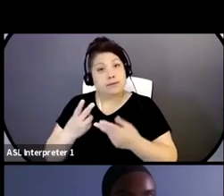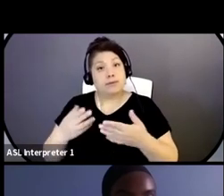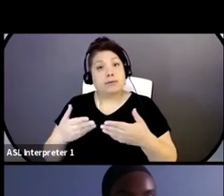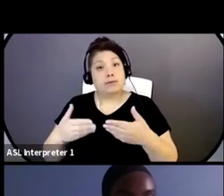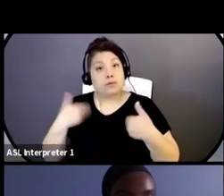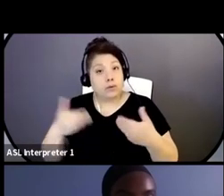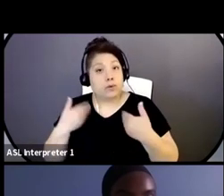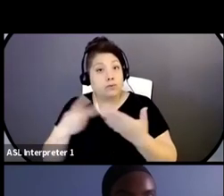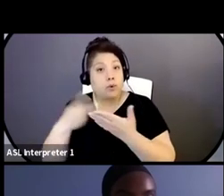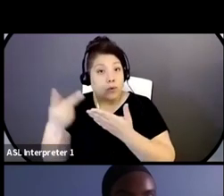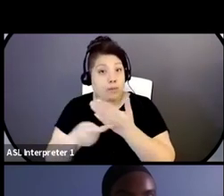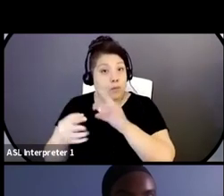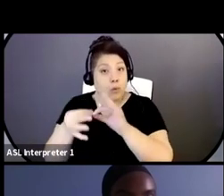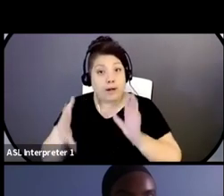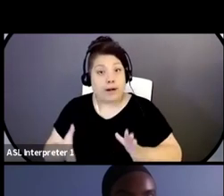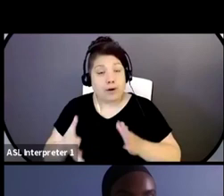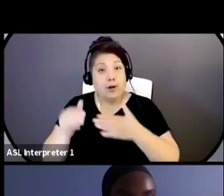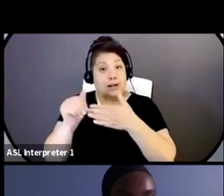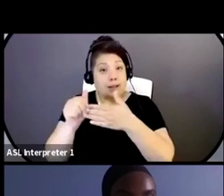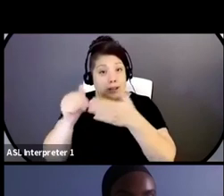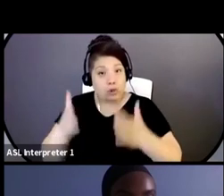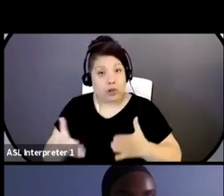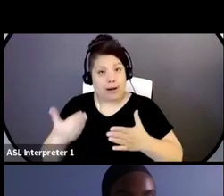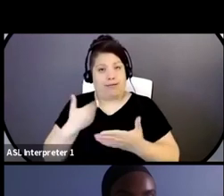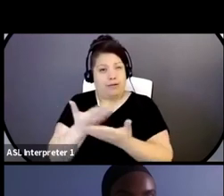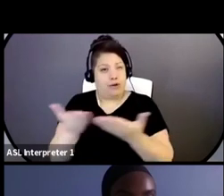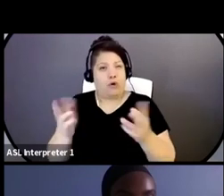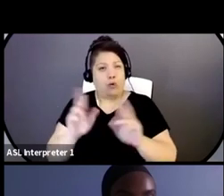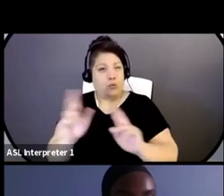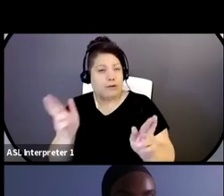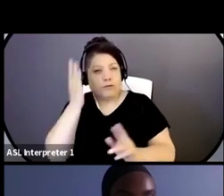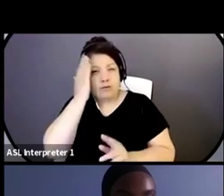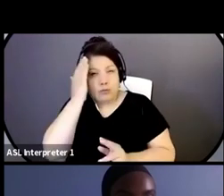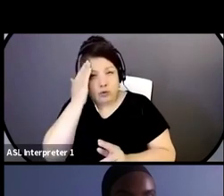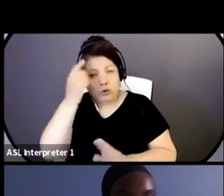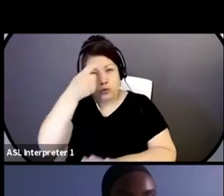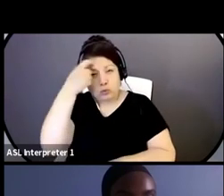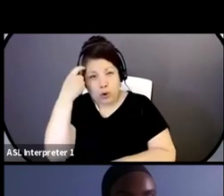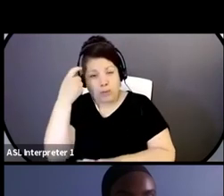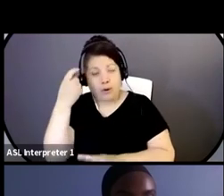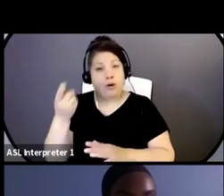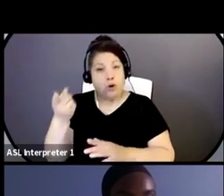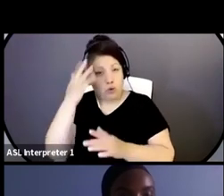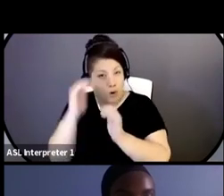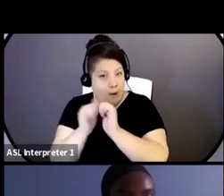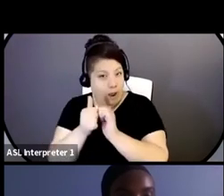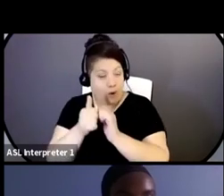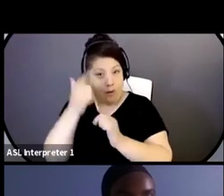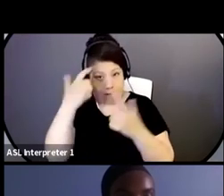program coordinators that are trauma-informed, as well as trained to handle mental health.